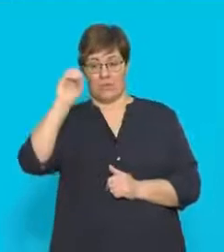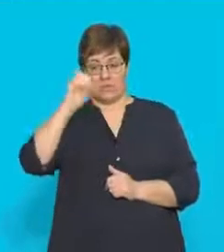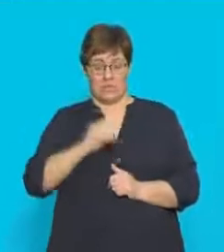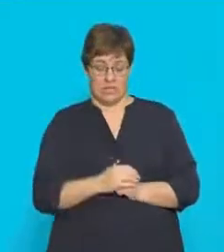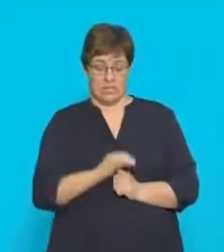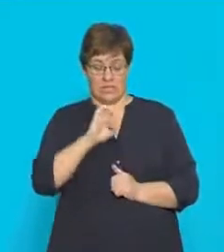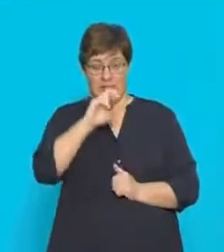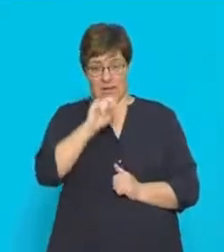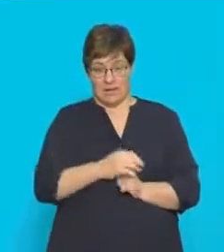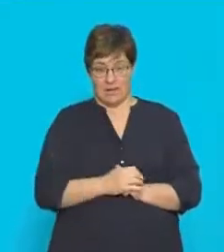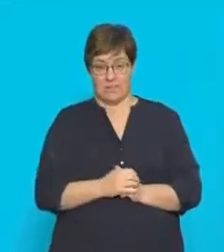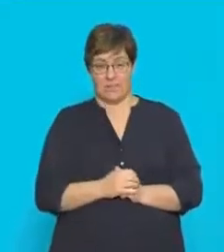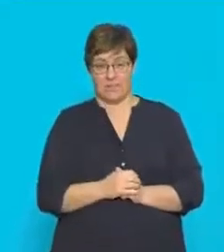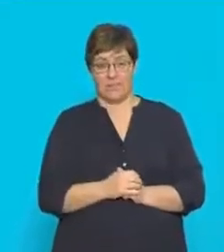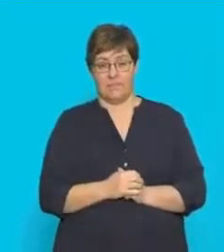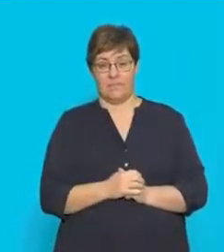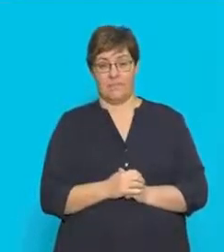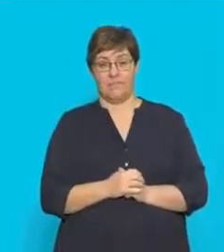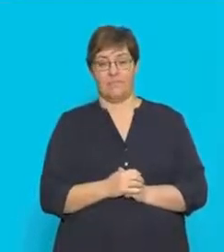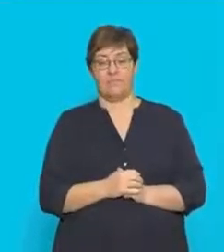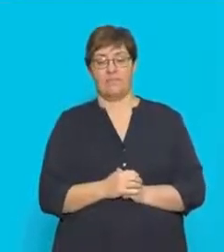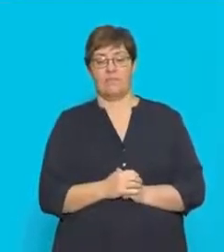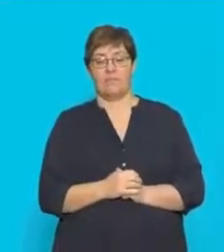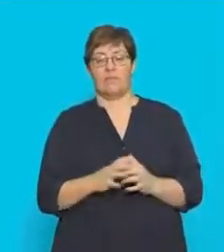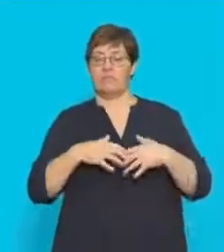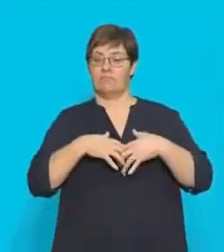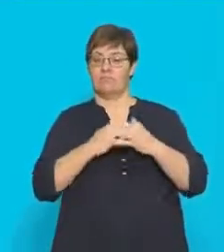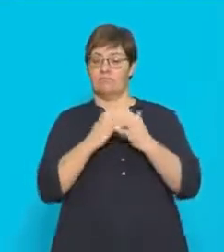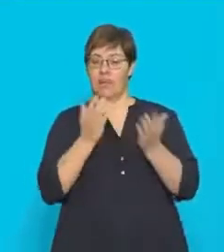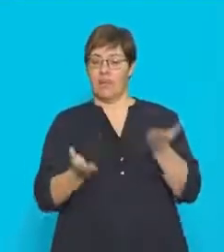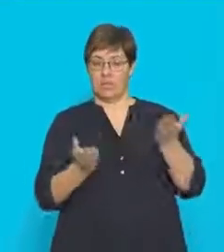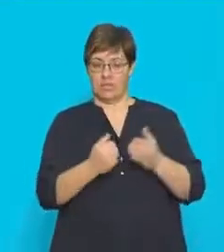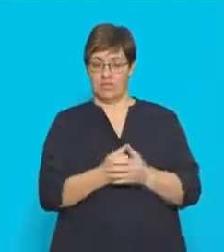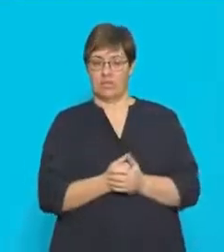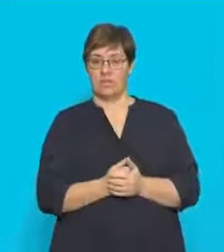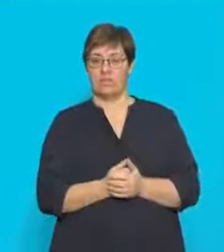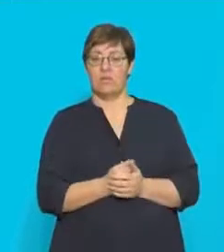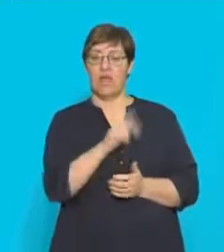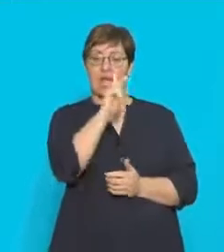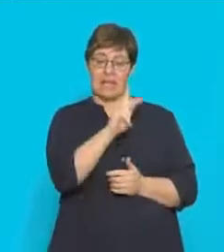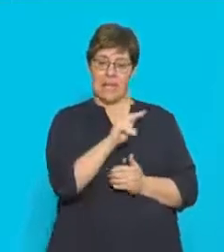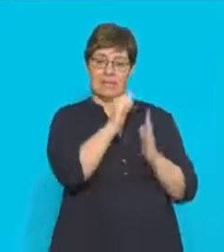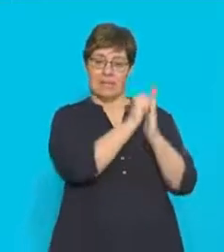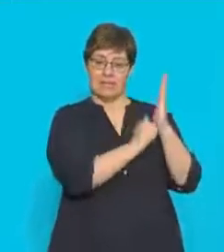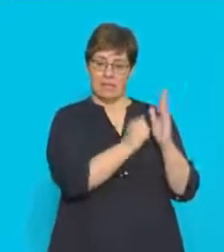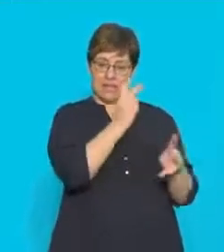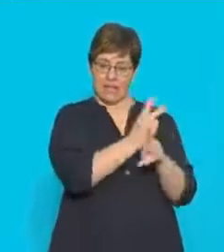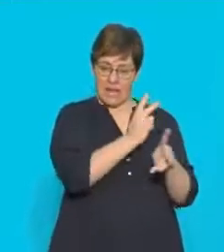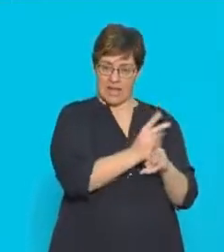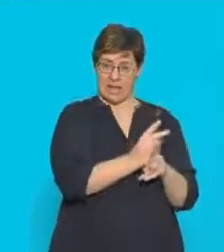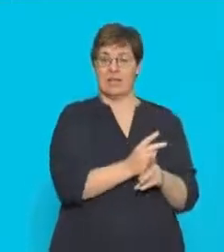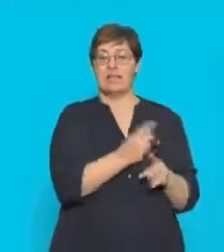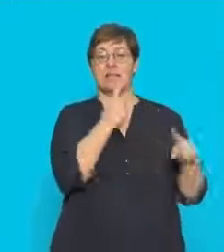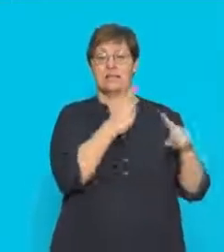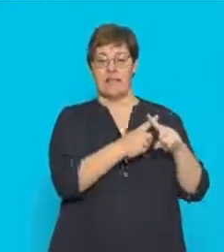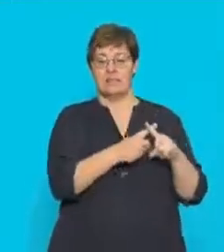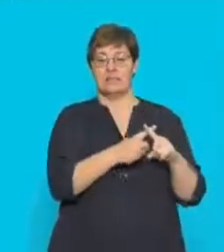of 108, and that's the equation we've set up. We make k the subject of the formula again by multiplying throughout